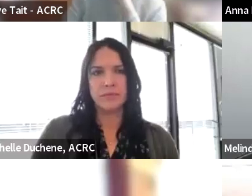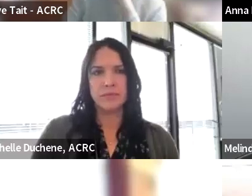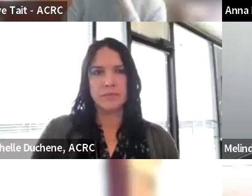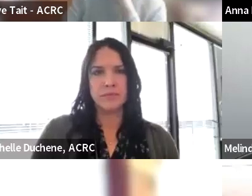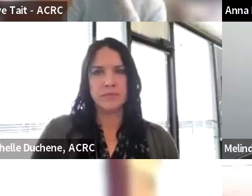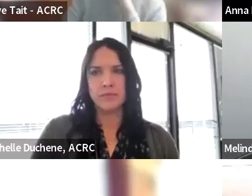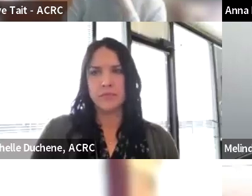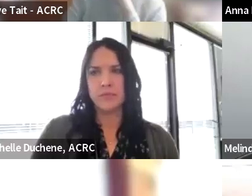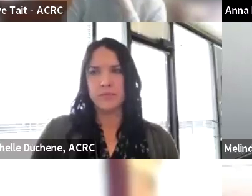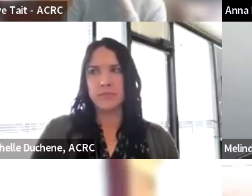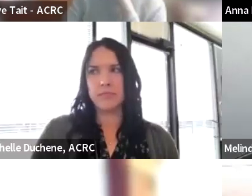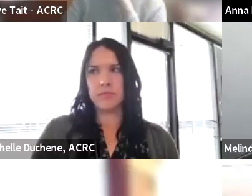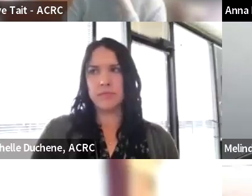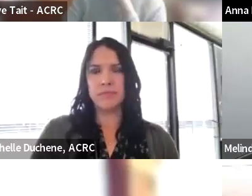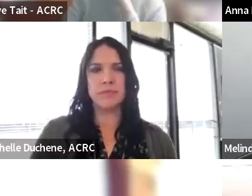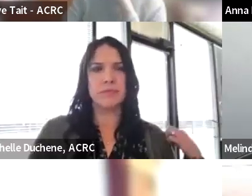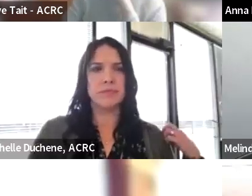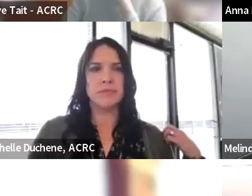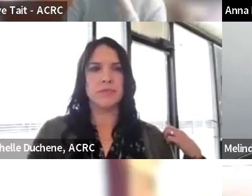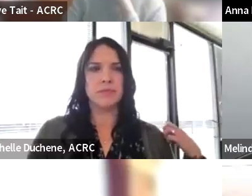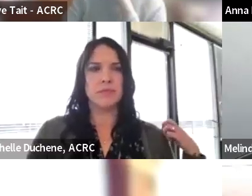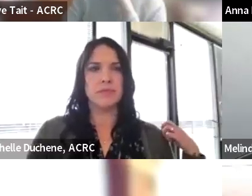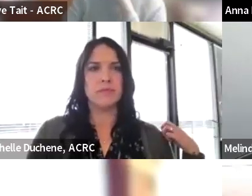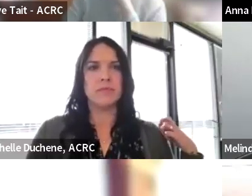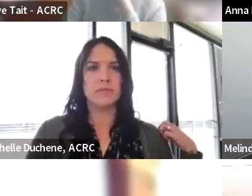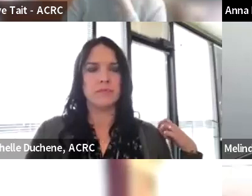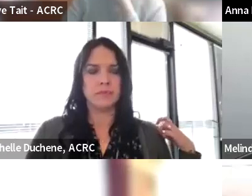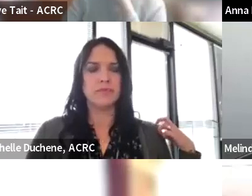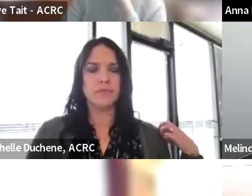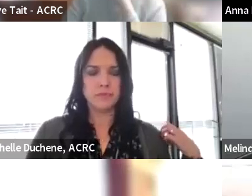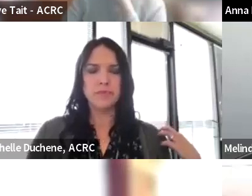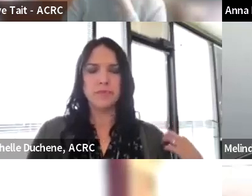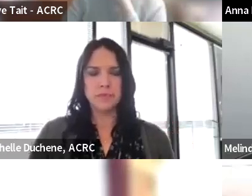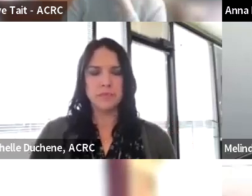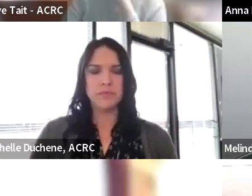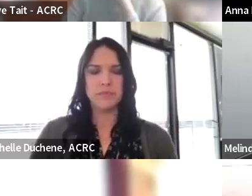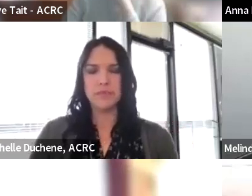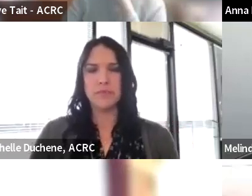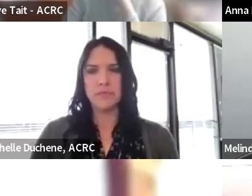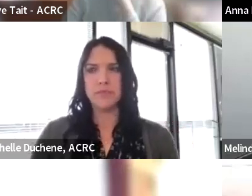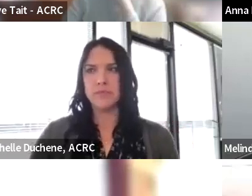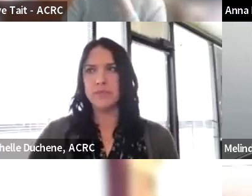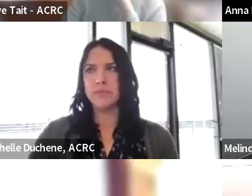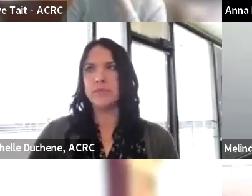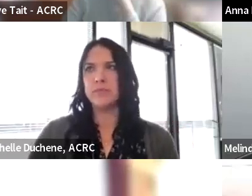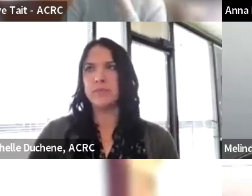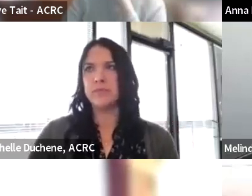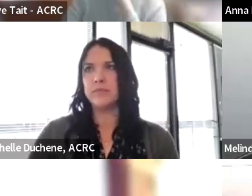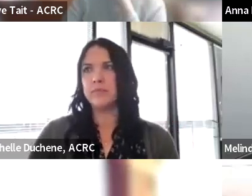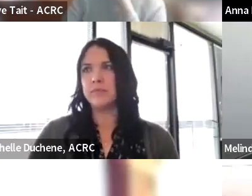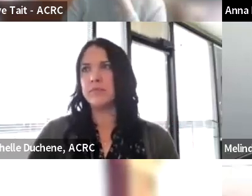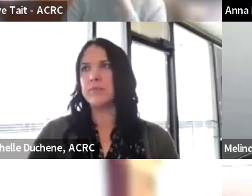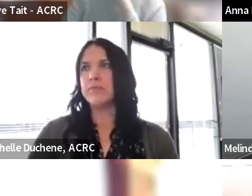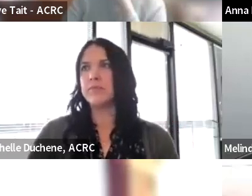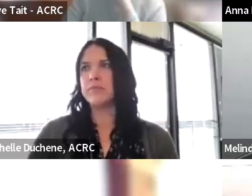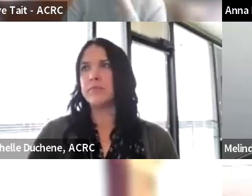just tell you, we've gotten, I feel like, pretty broad interpretation of the eligibility requirements for